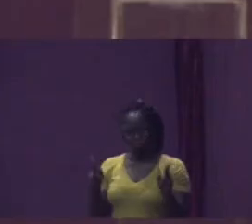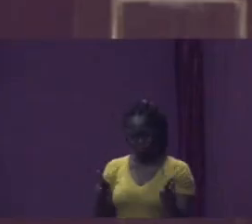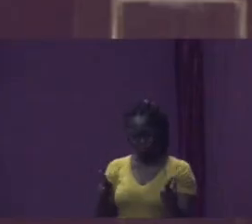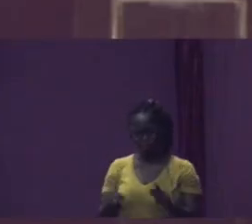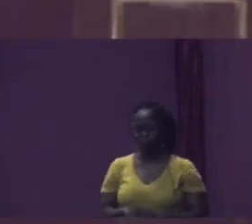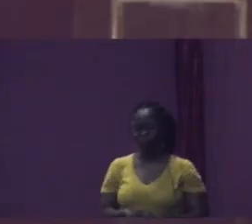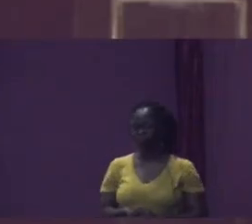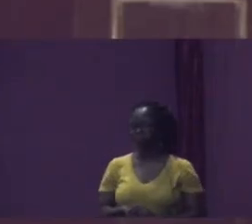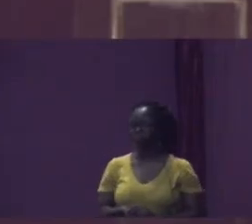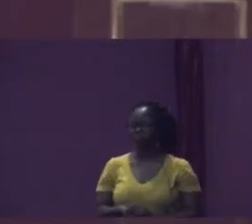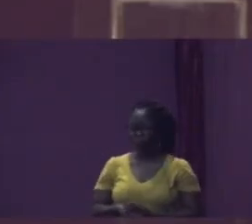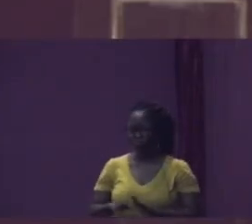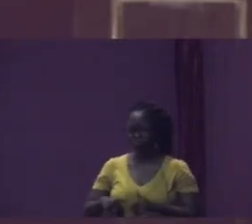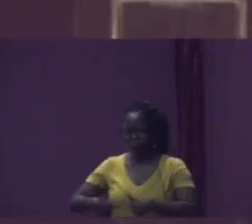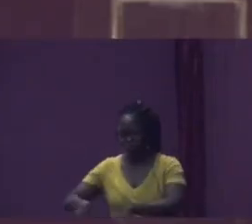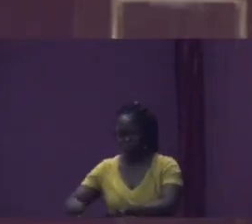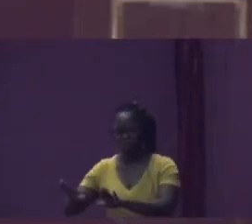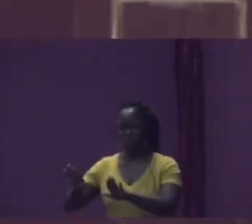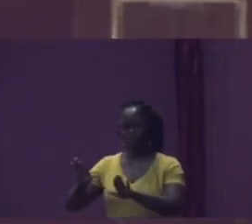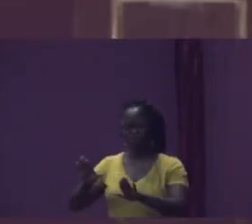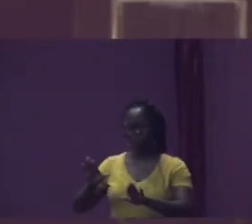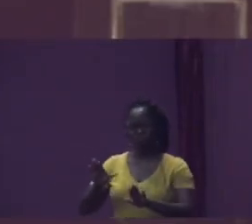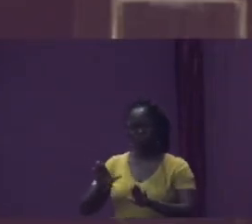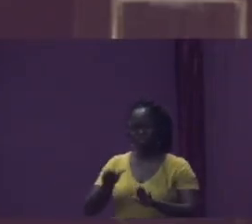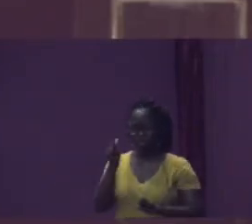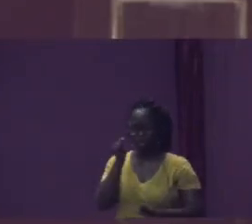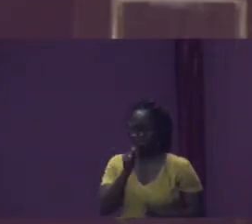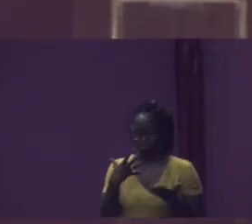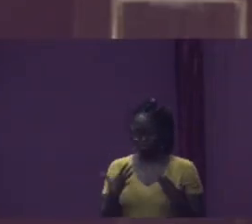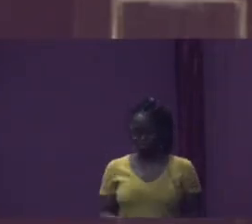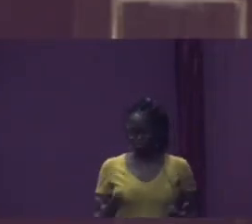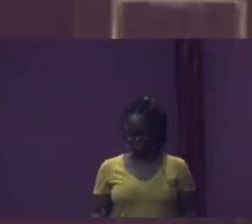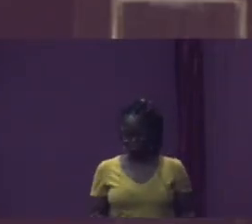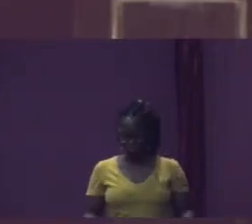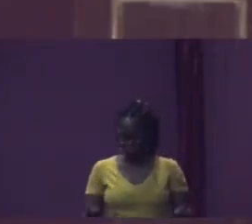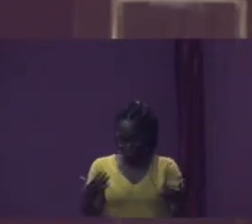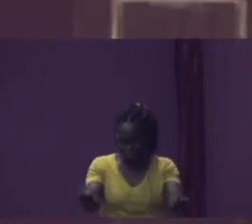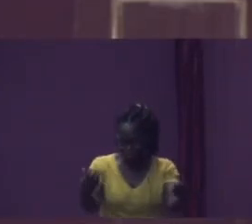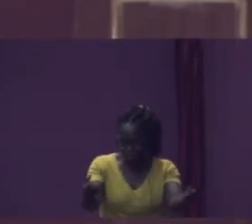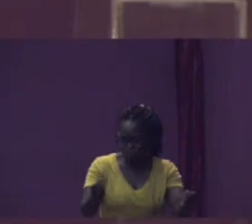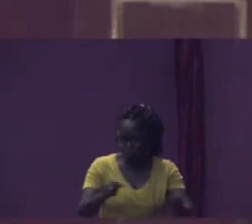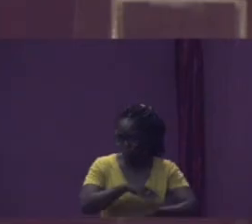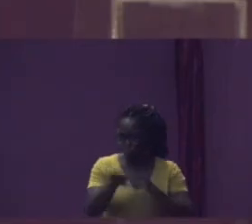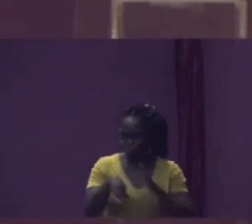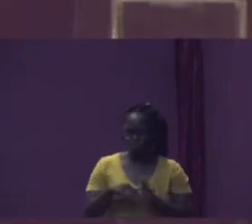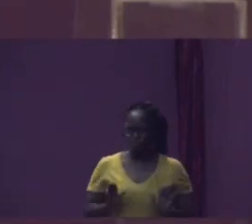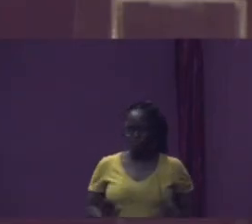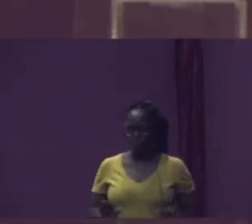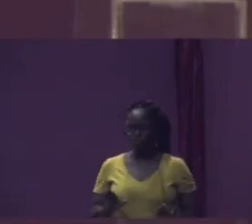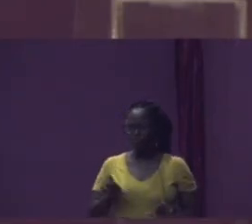provider. So this was not a case of too little, too late, necessarily.